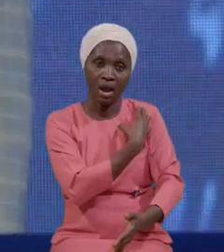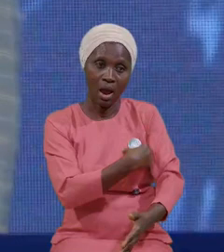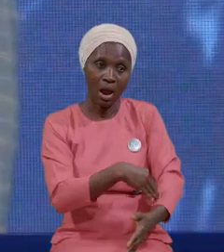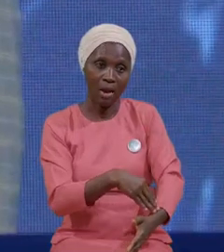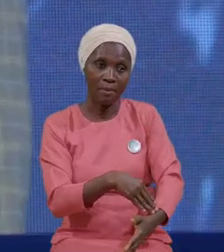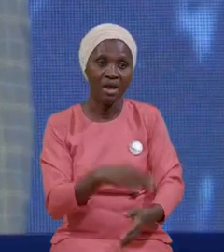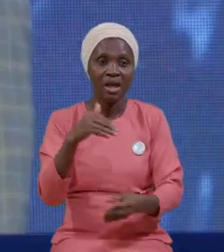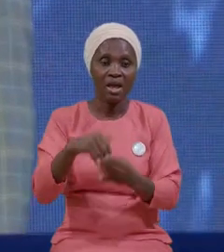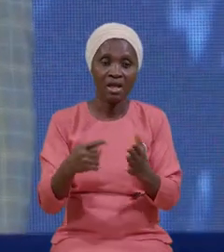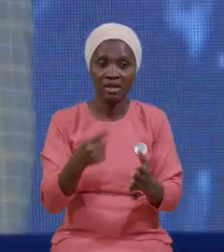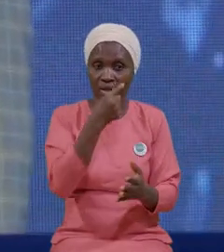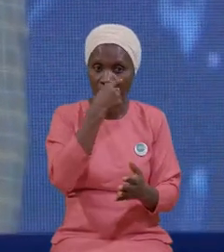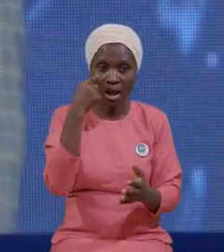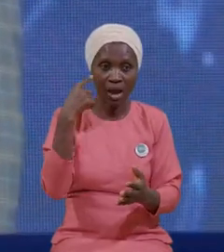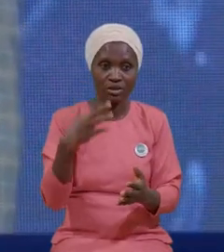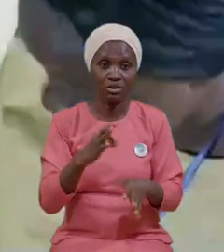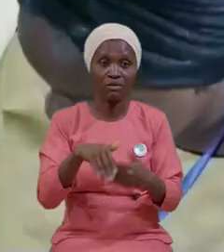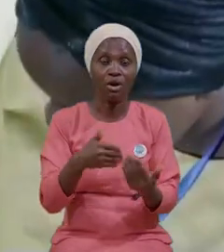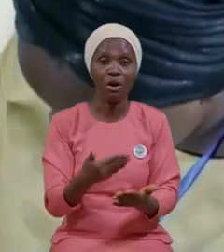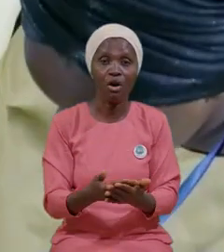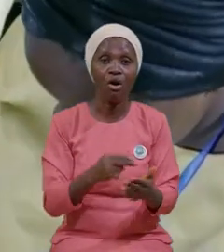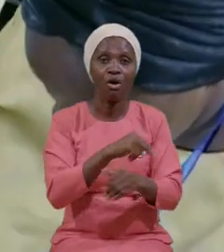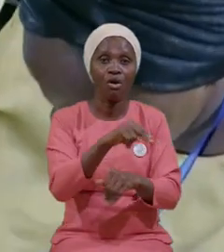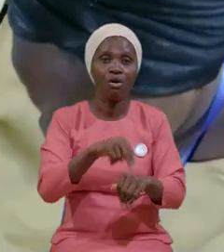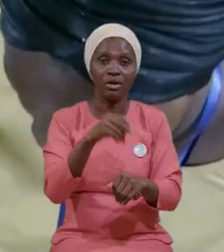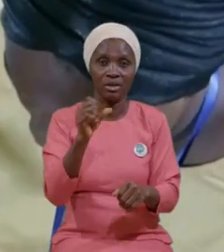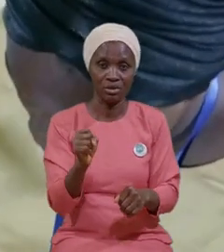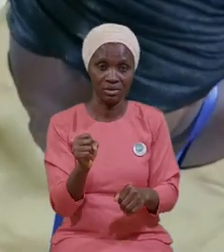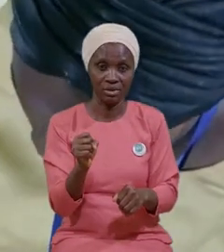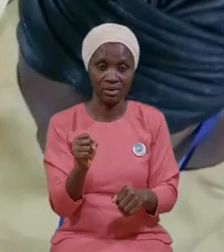in the eyes of all the nations.